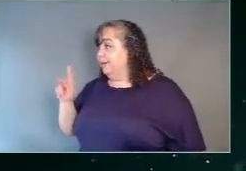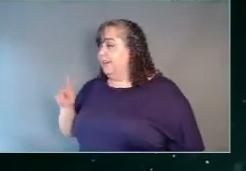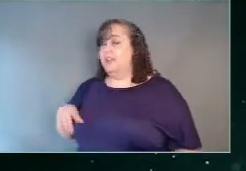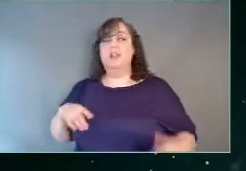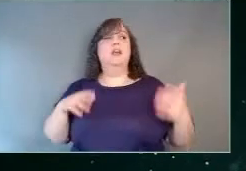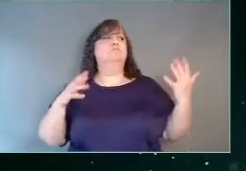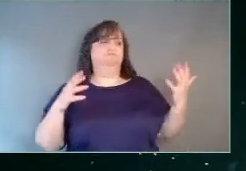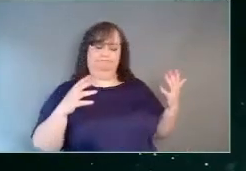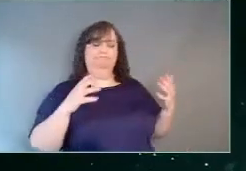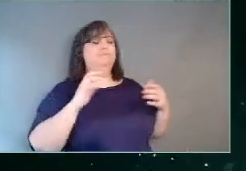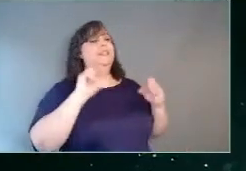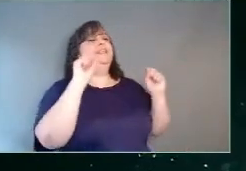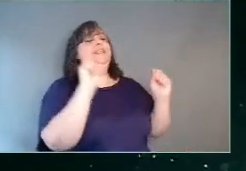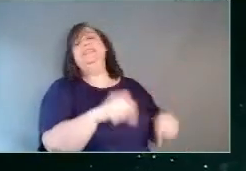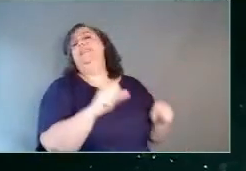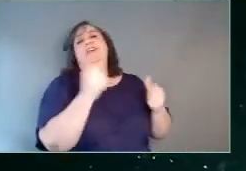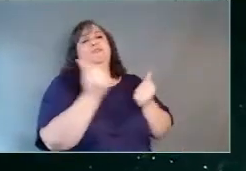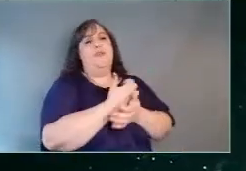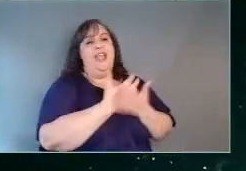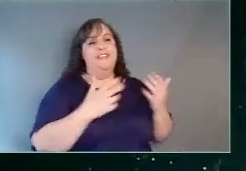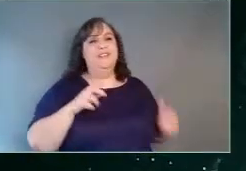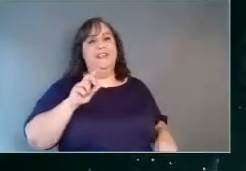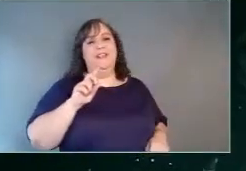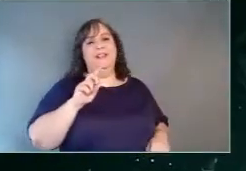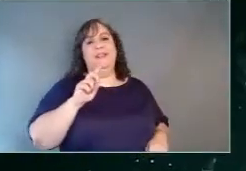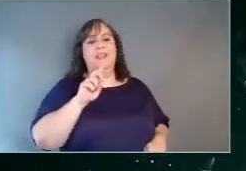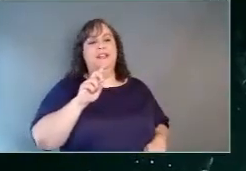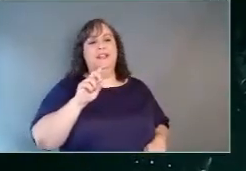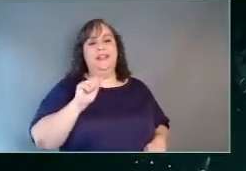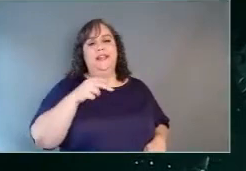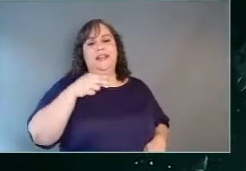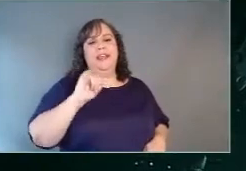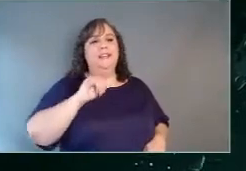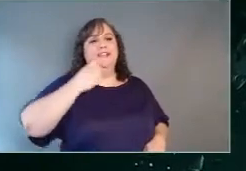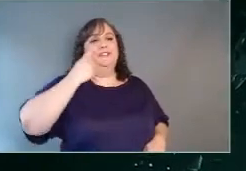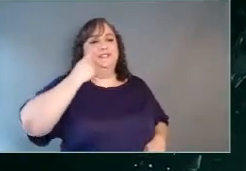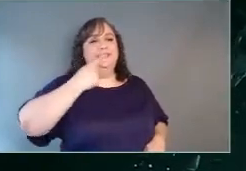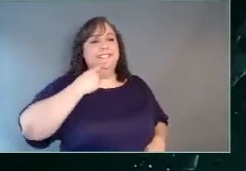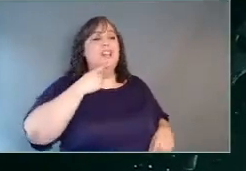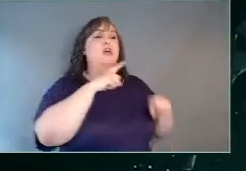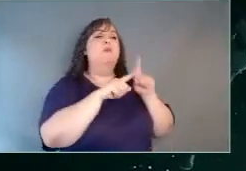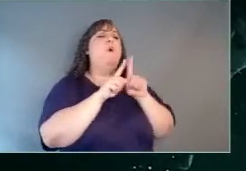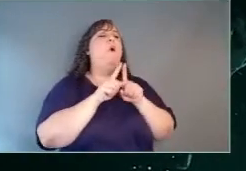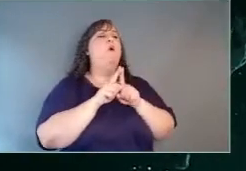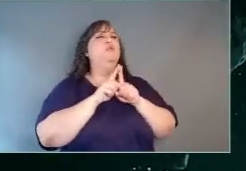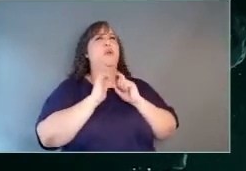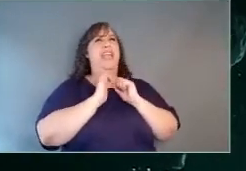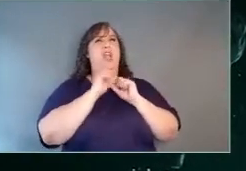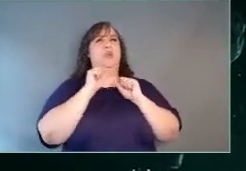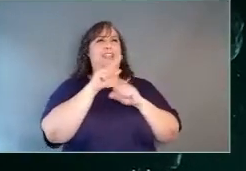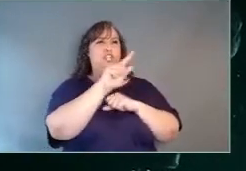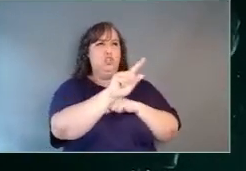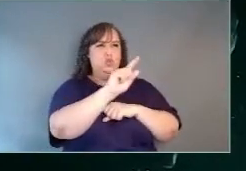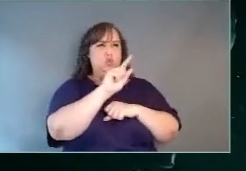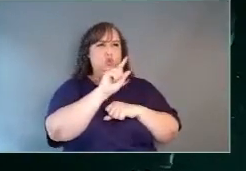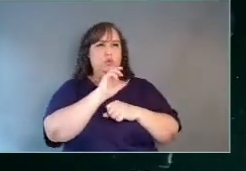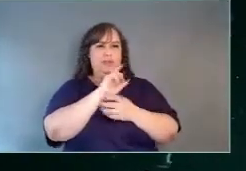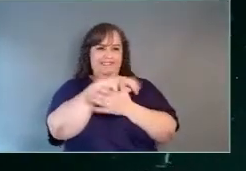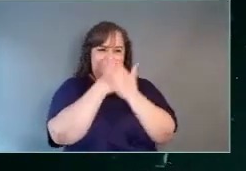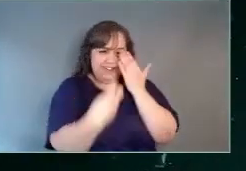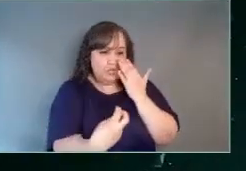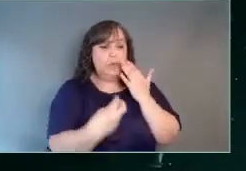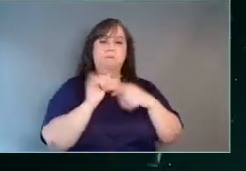then also looking for opportunities to get your hands dirty. So internships are a really great way to